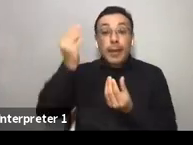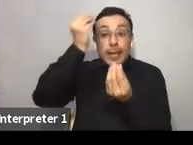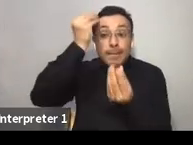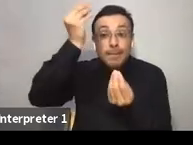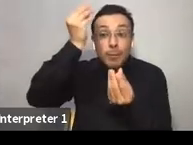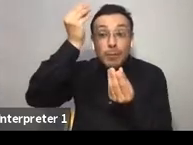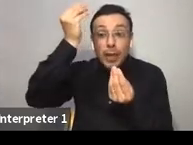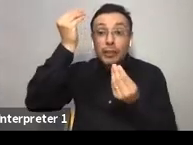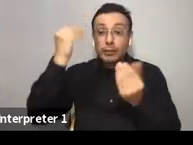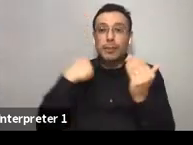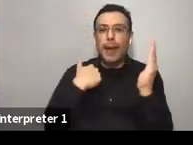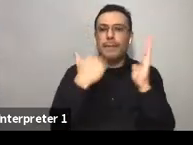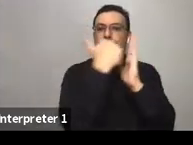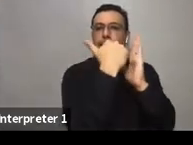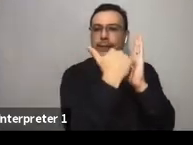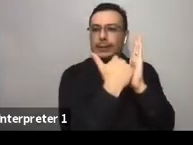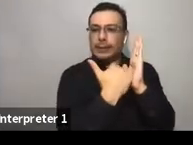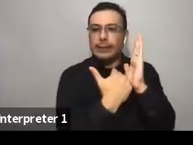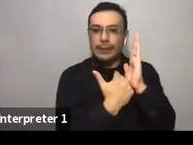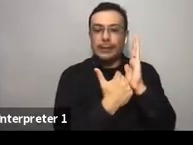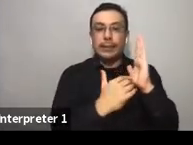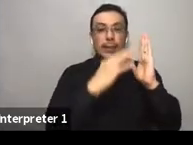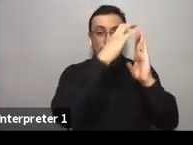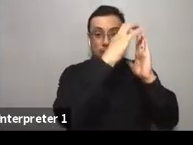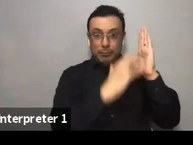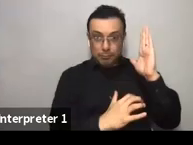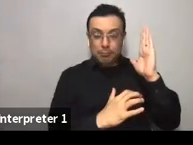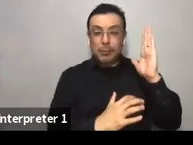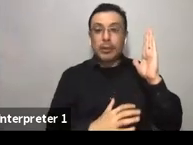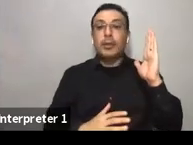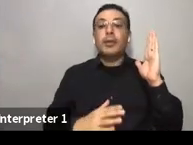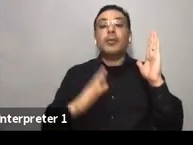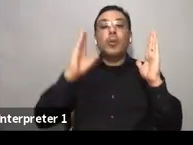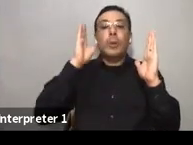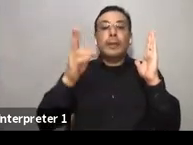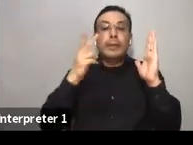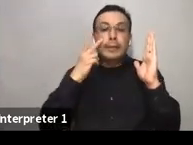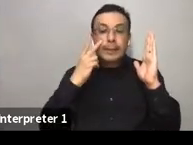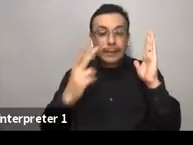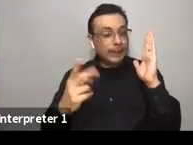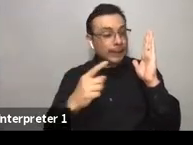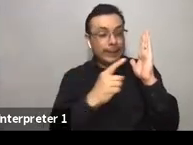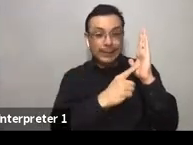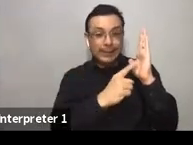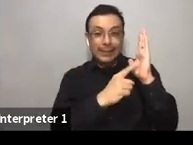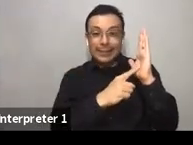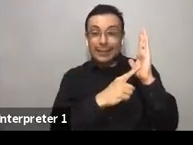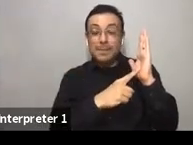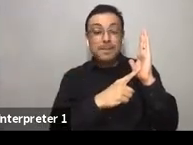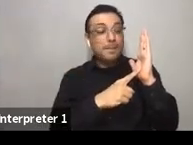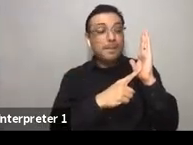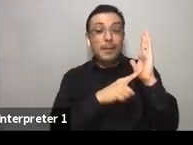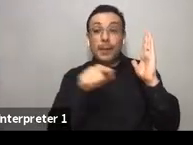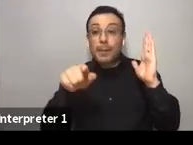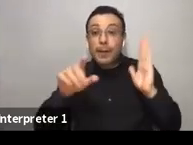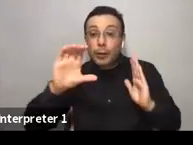talk about a number of topics today in the chat, you'll see resources related to that come up. She's just put in